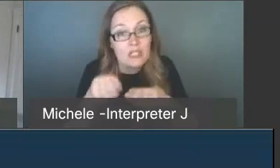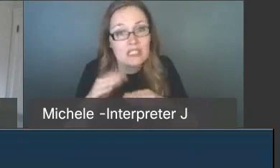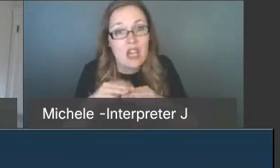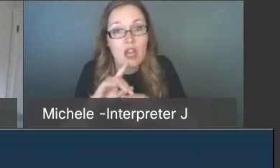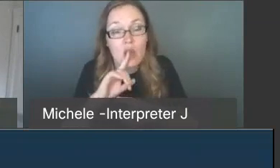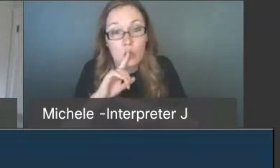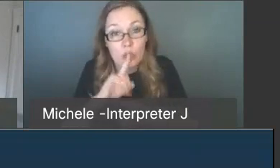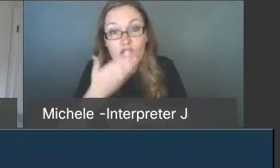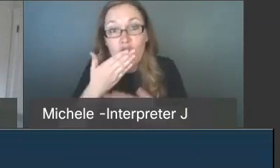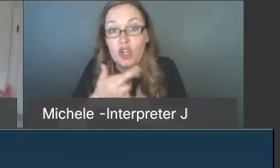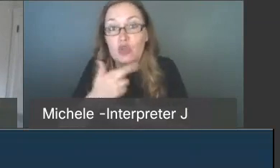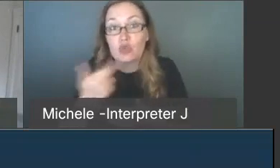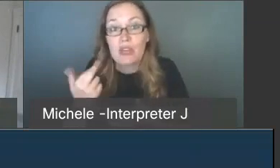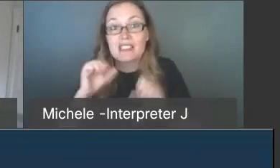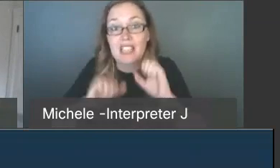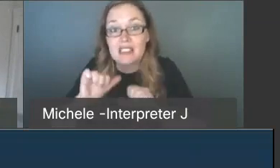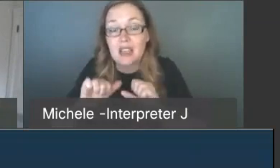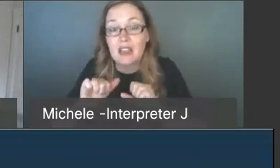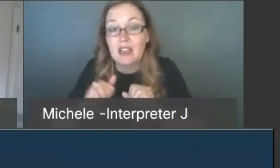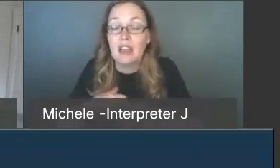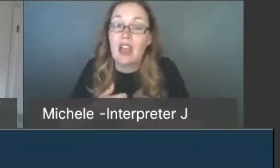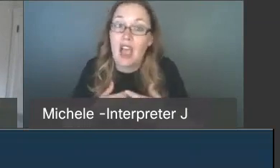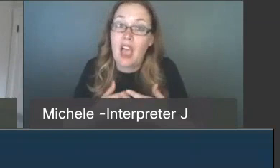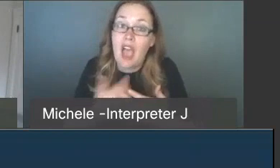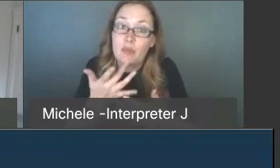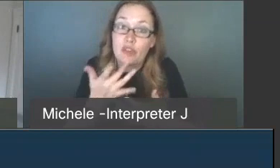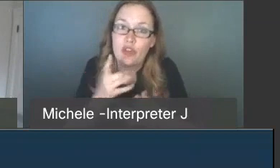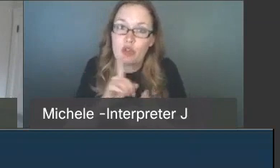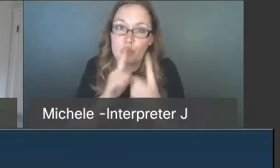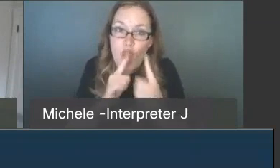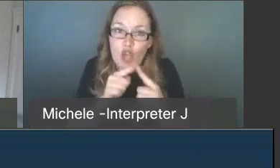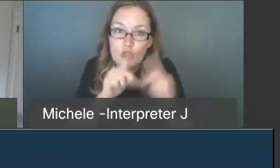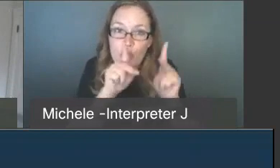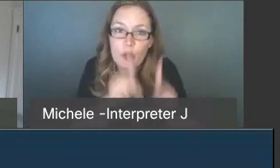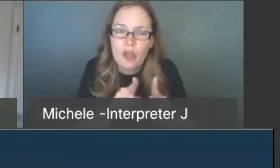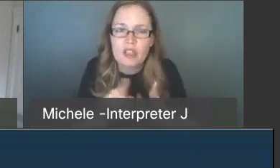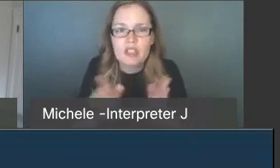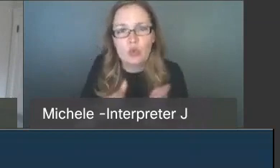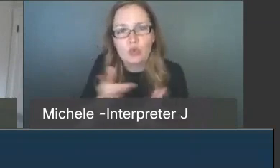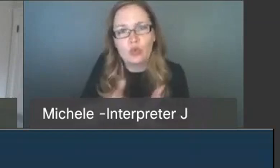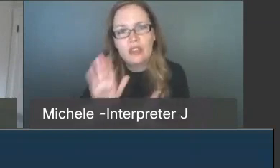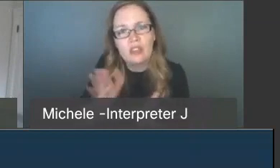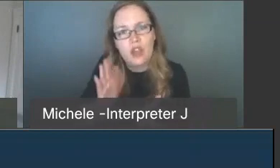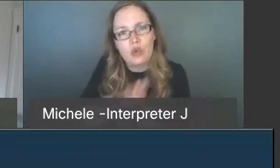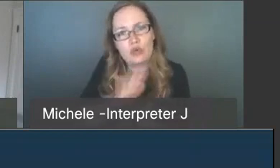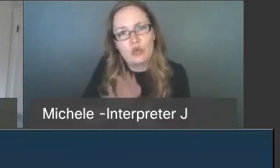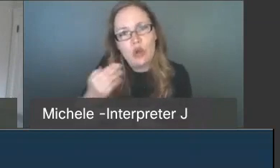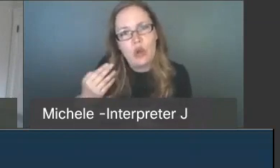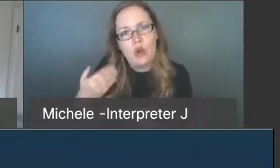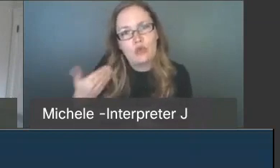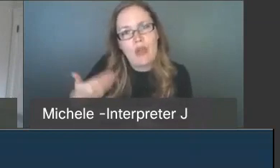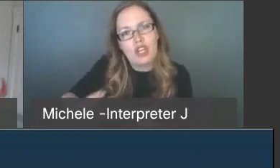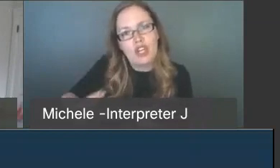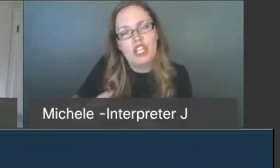risk assessment, ideally, I would have the opportunity to interview the individual, look back at their records, and also potentially have contact